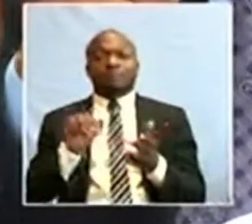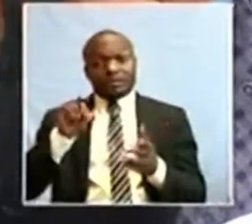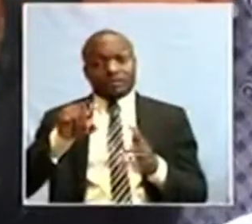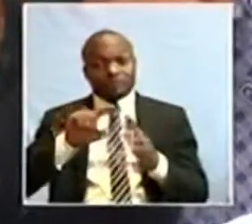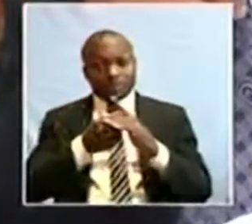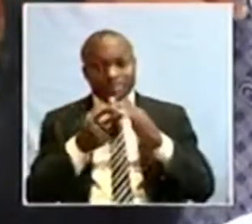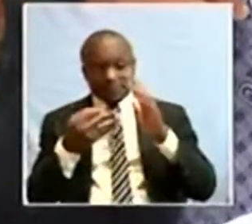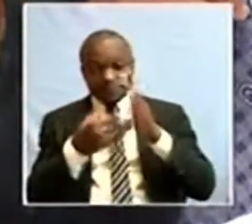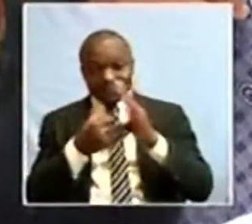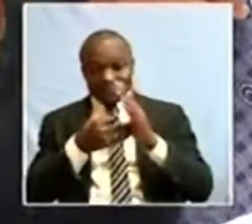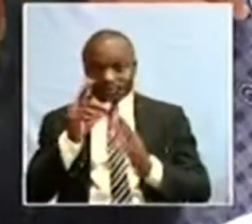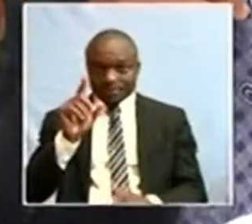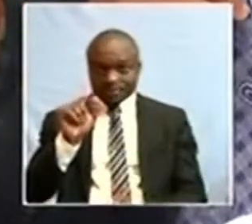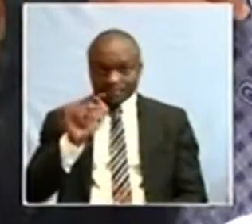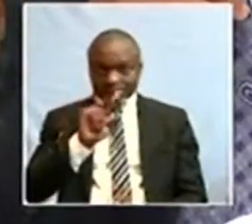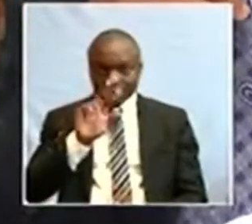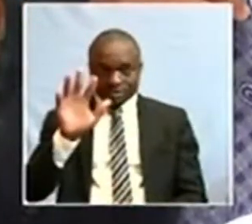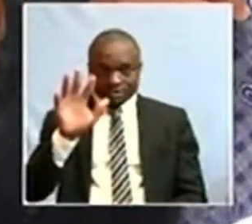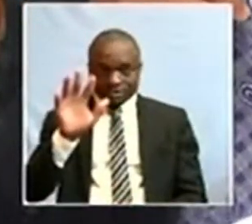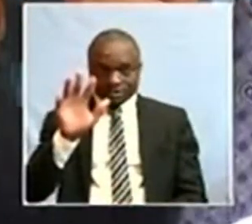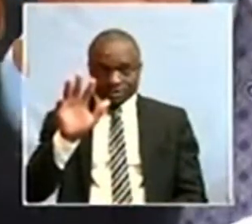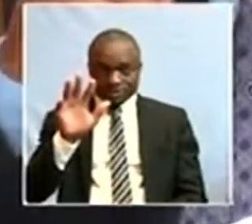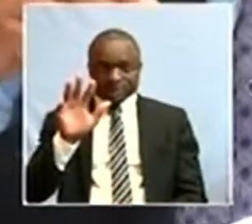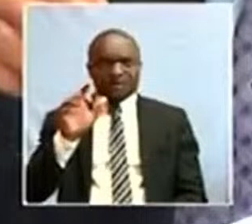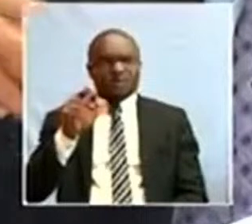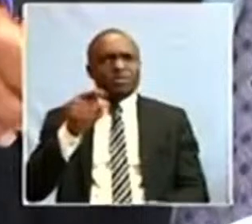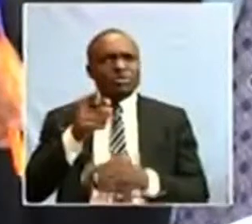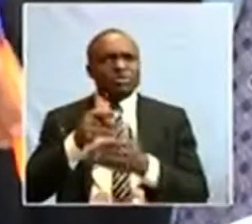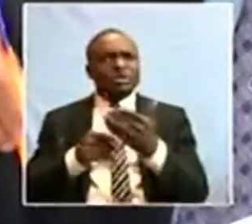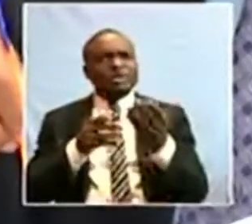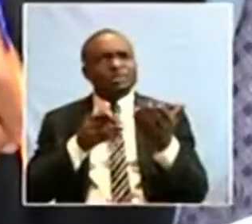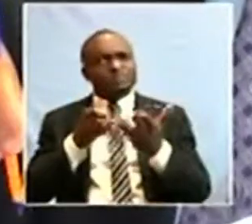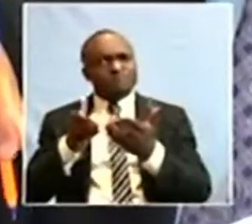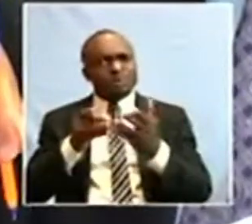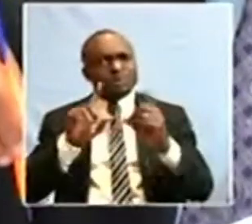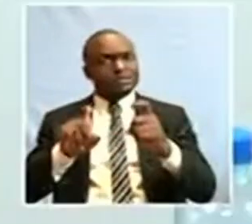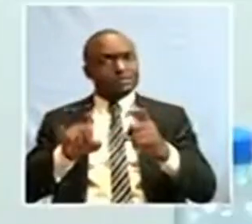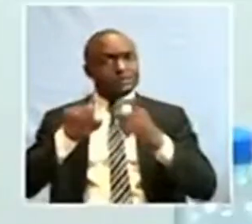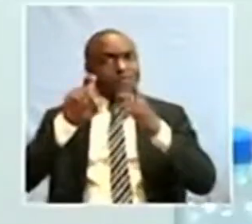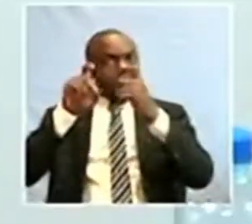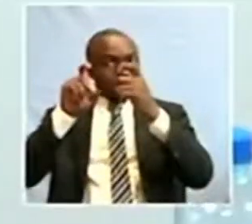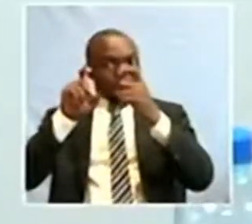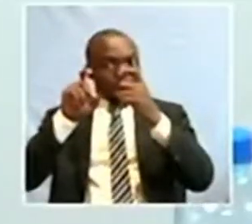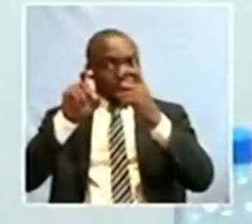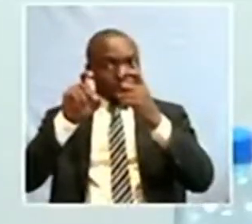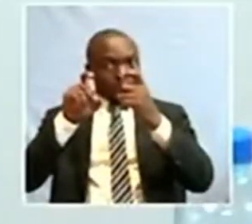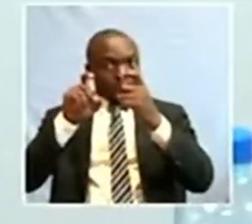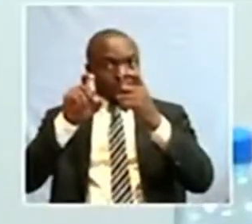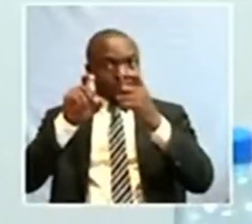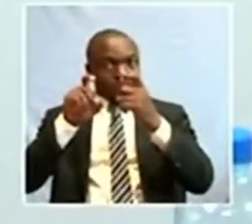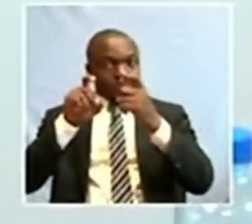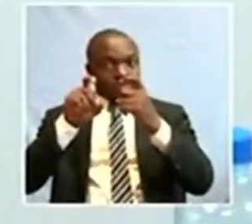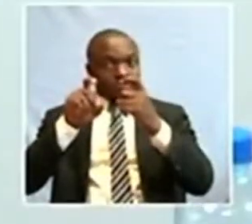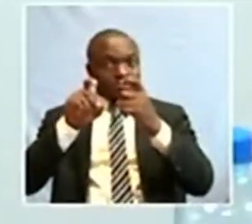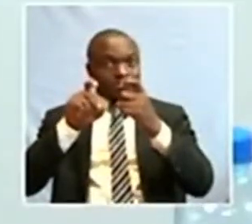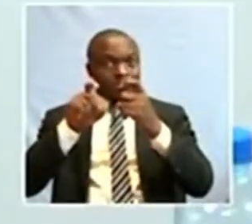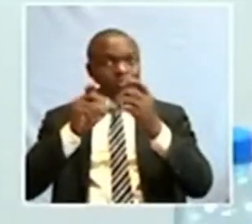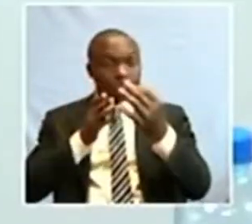2025. So by December 2025. What services were affected as a result of borrowing these funds, Town Clerk?